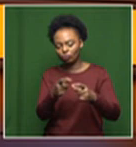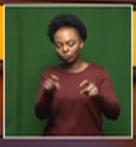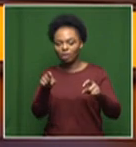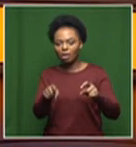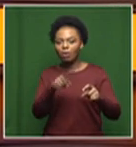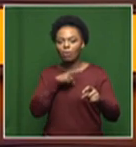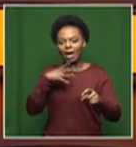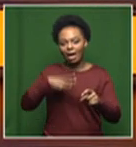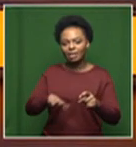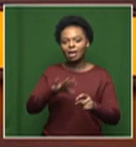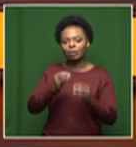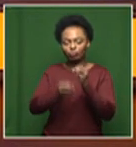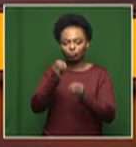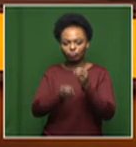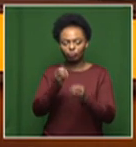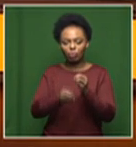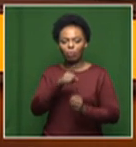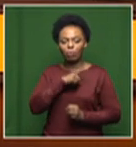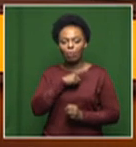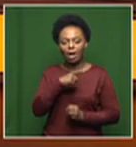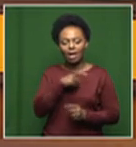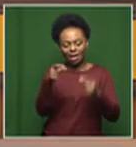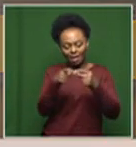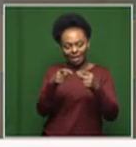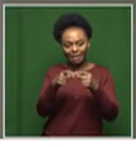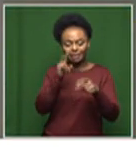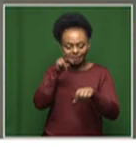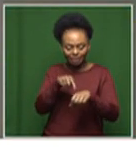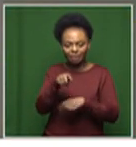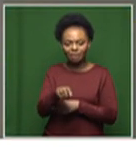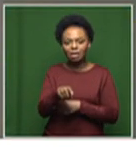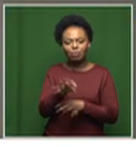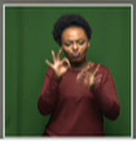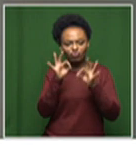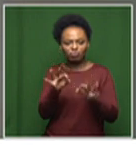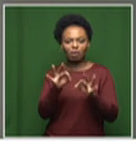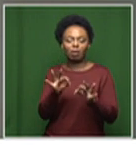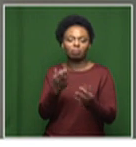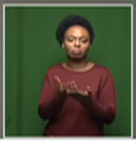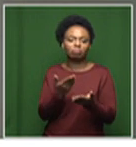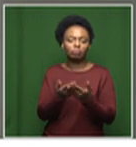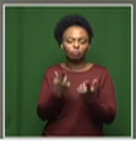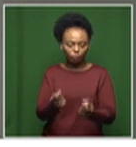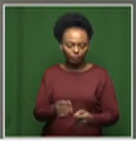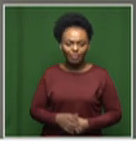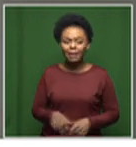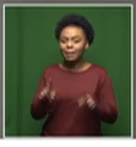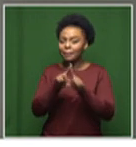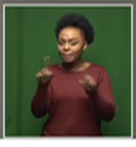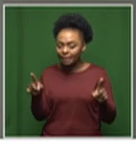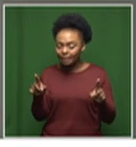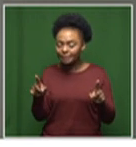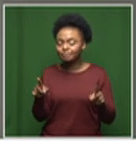things that have been put in place, that the card and the card reader need to be exactly in the right direction and in the same space. So